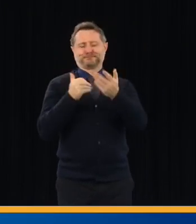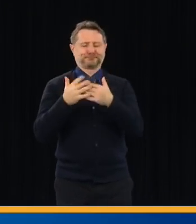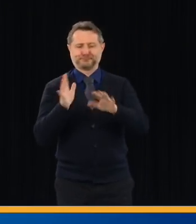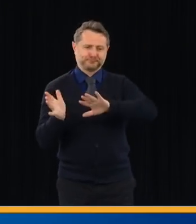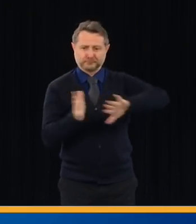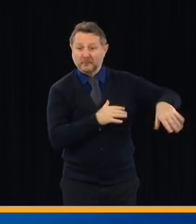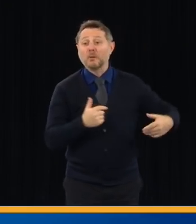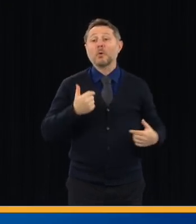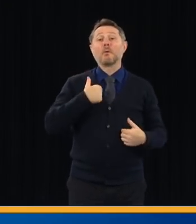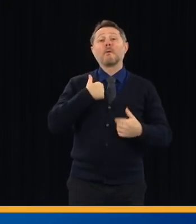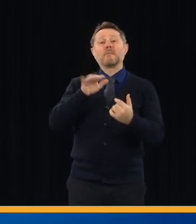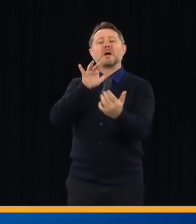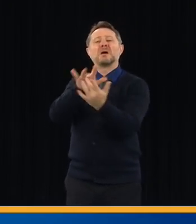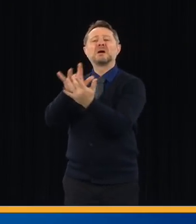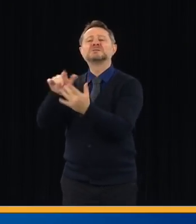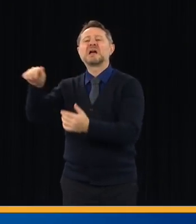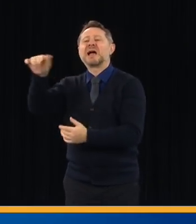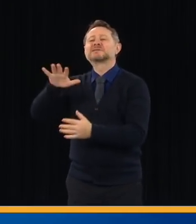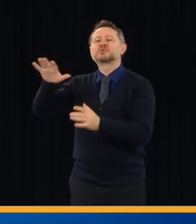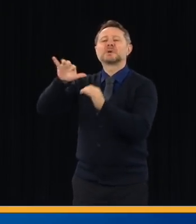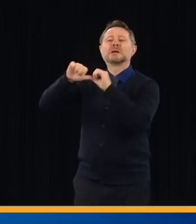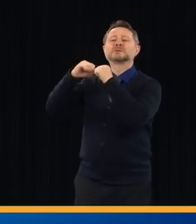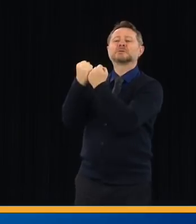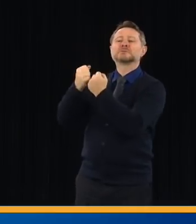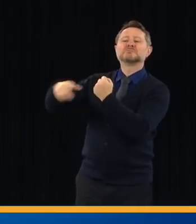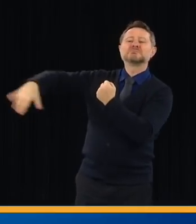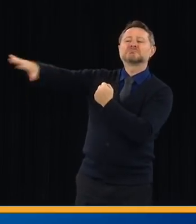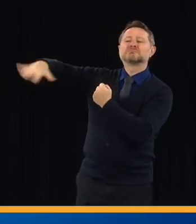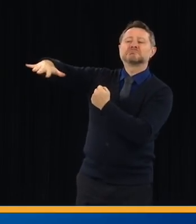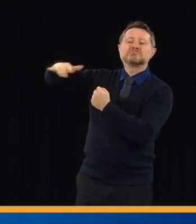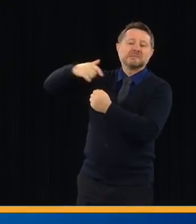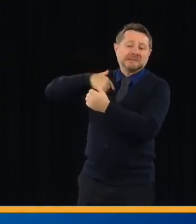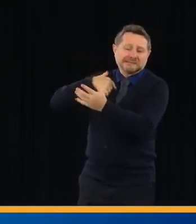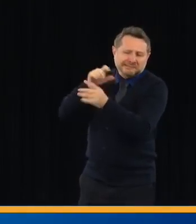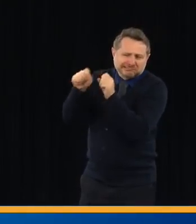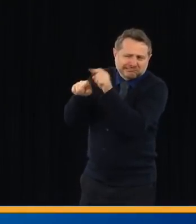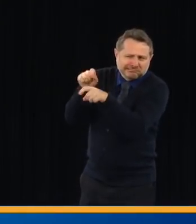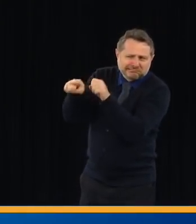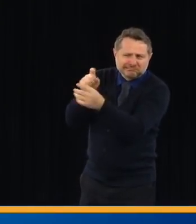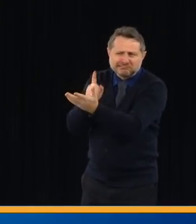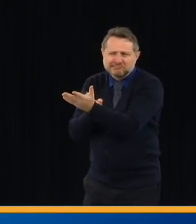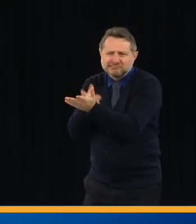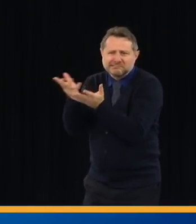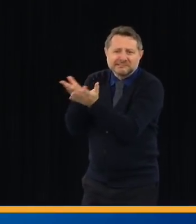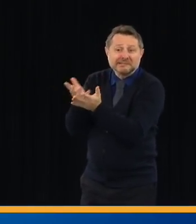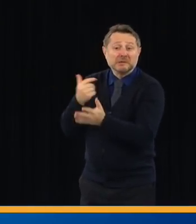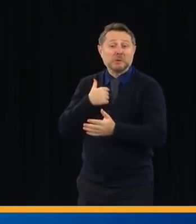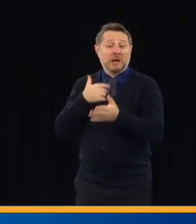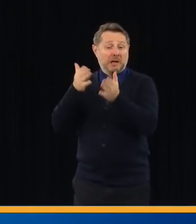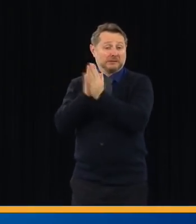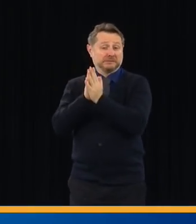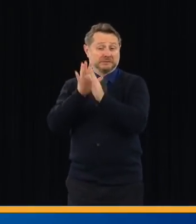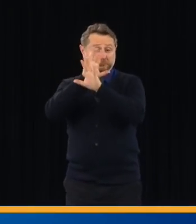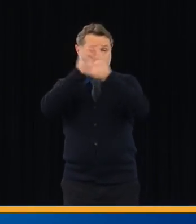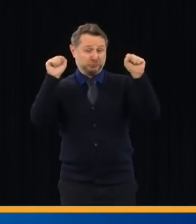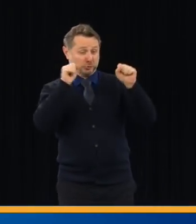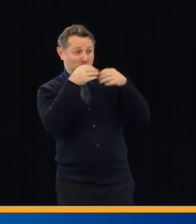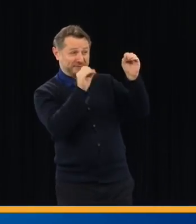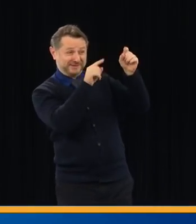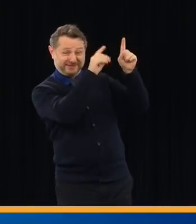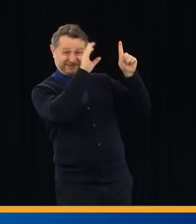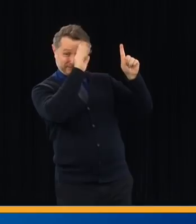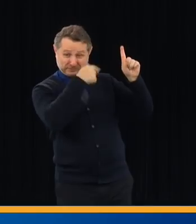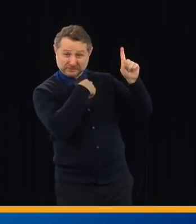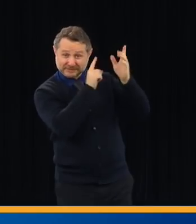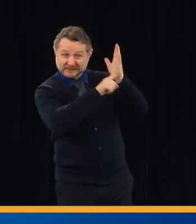help us navigate China. I asked the White House to help us navigate China. I